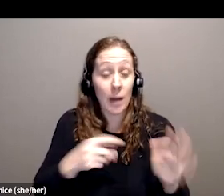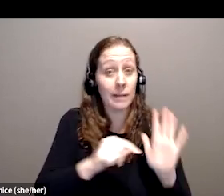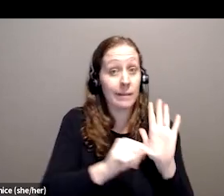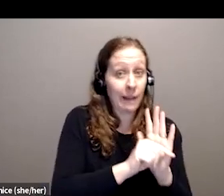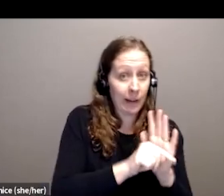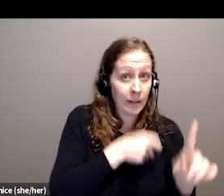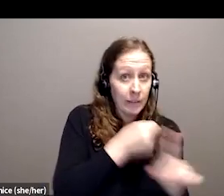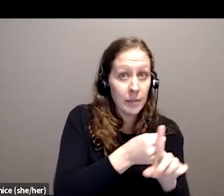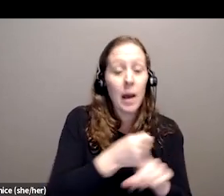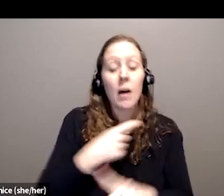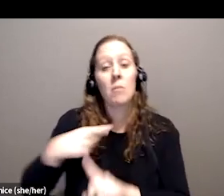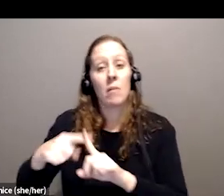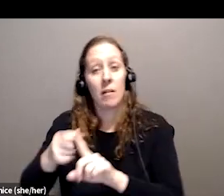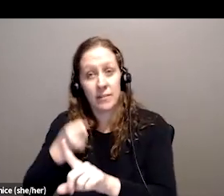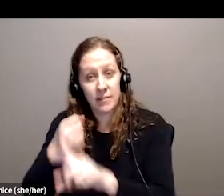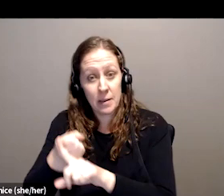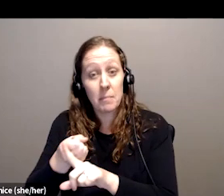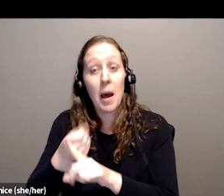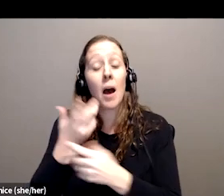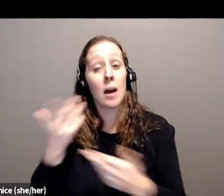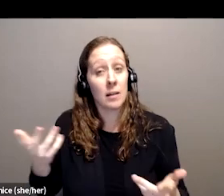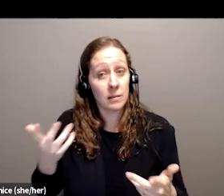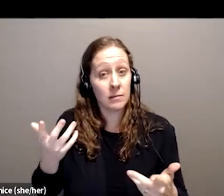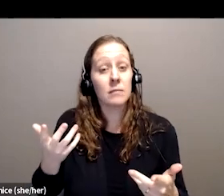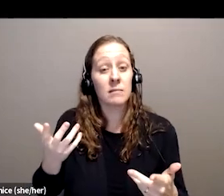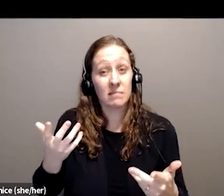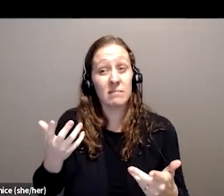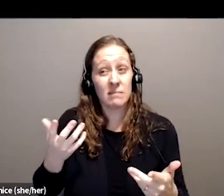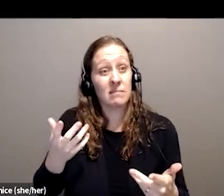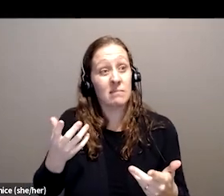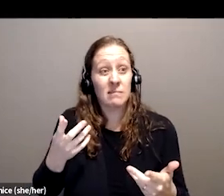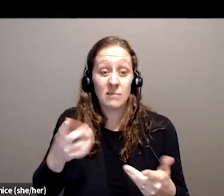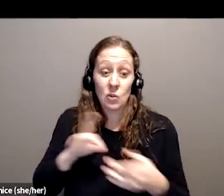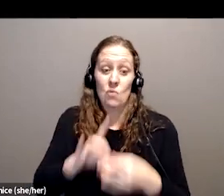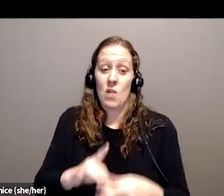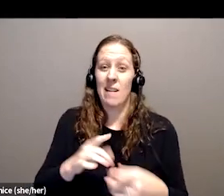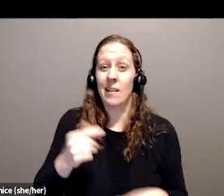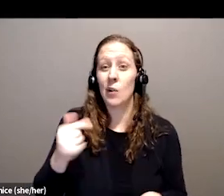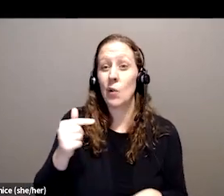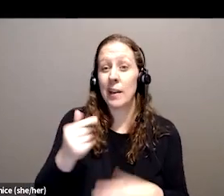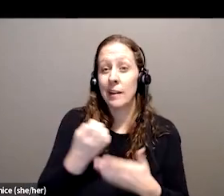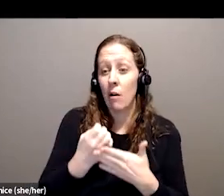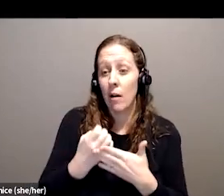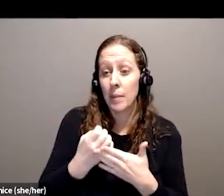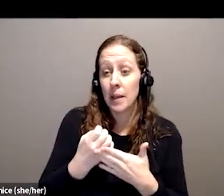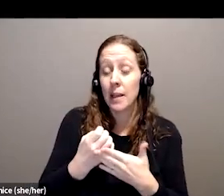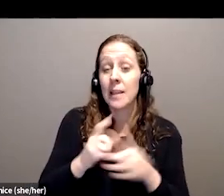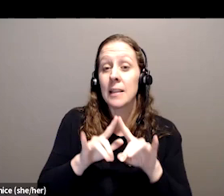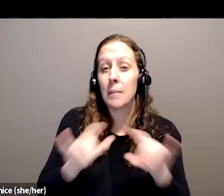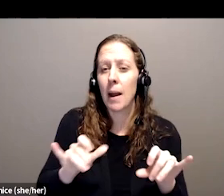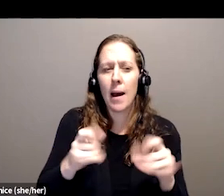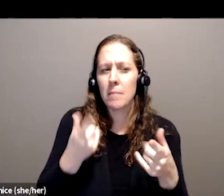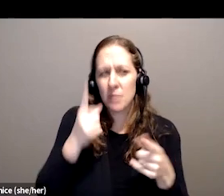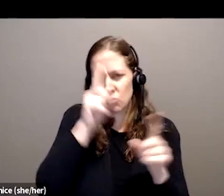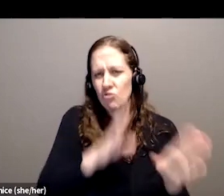positive implications, and there could be some related to an emerging green economy, as well as related strategies for inclusion. Similar